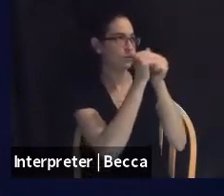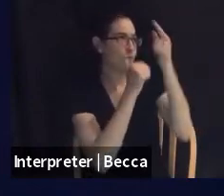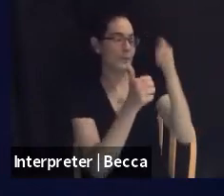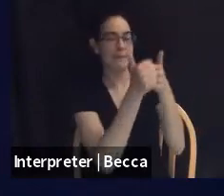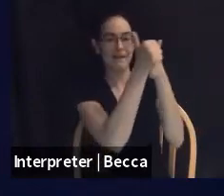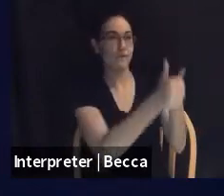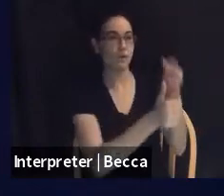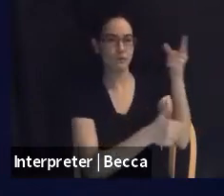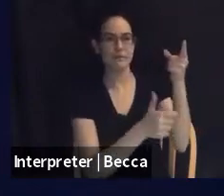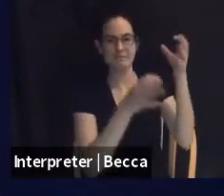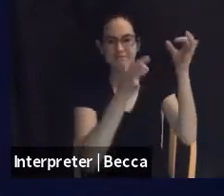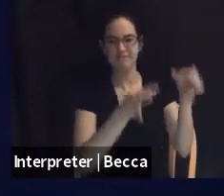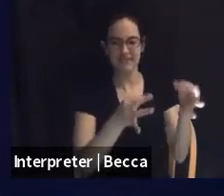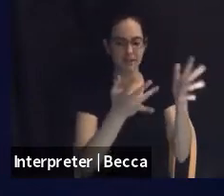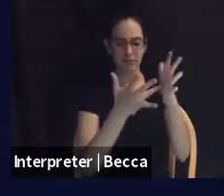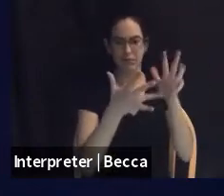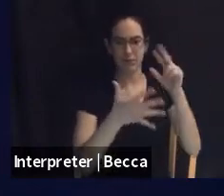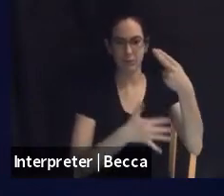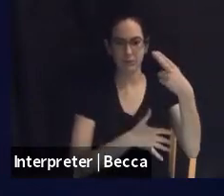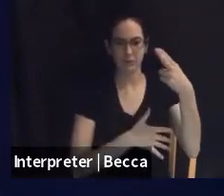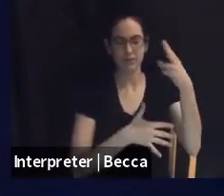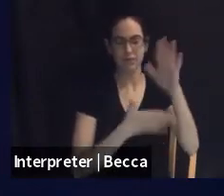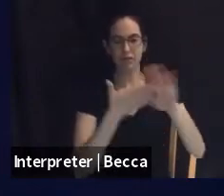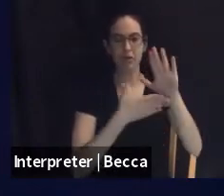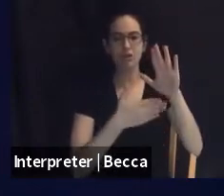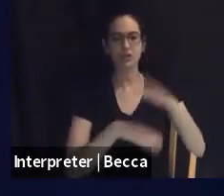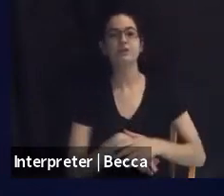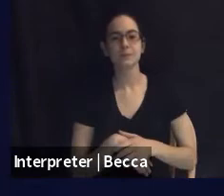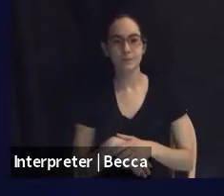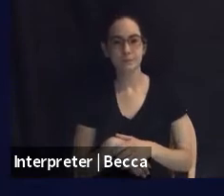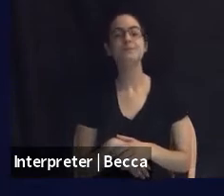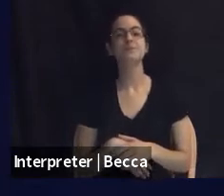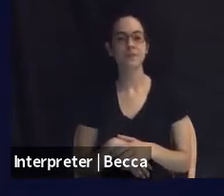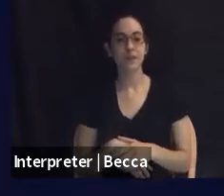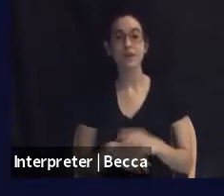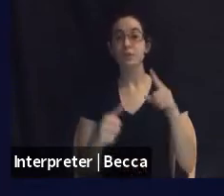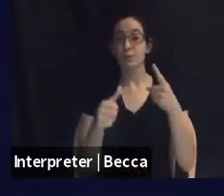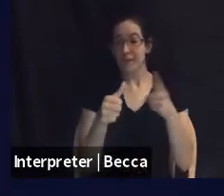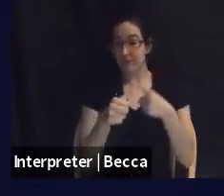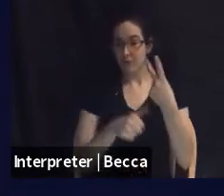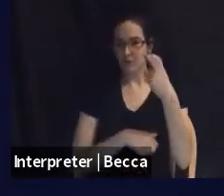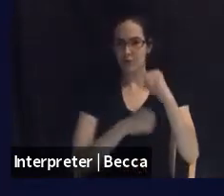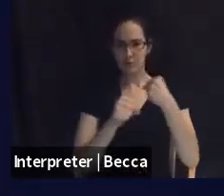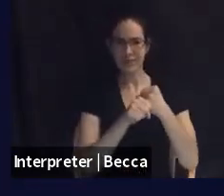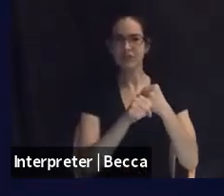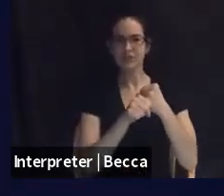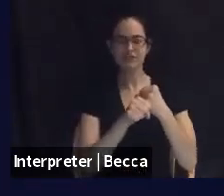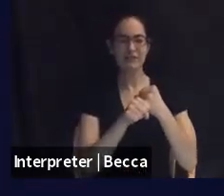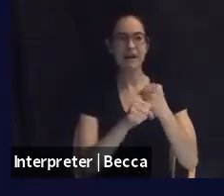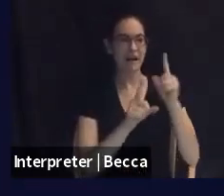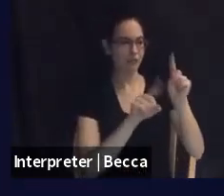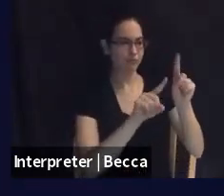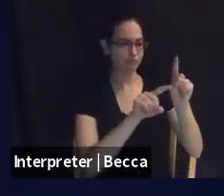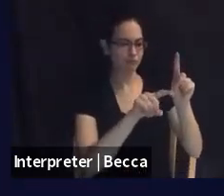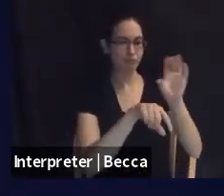leave that dark world and live in the light. And so the first 2 years, I was at the church